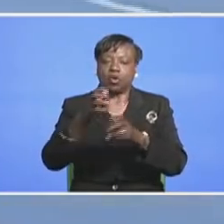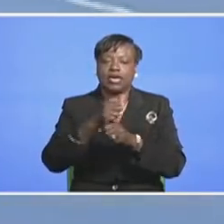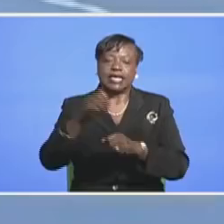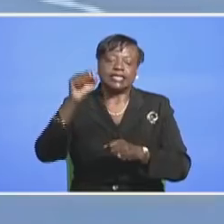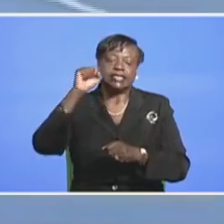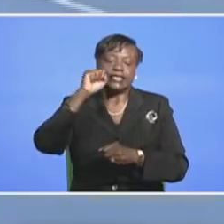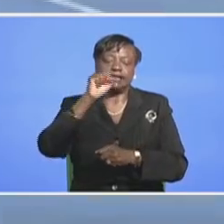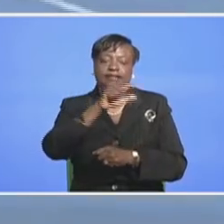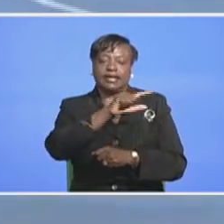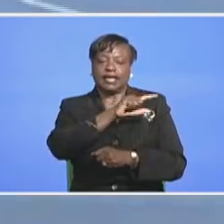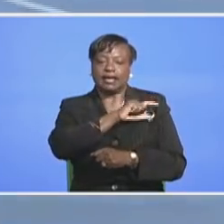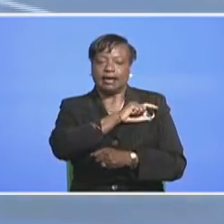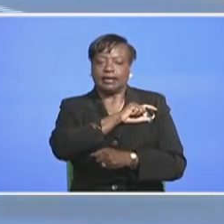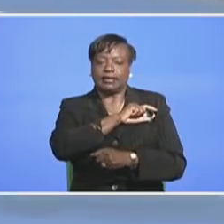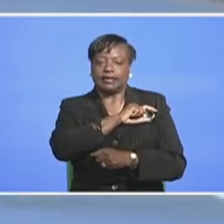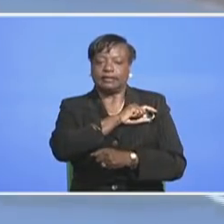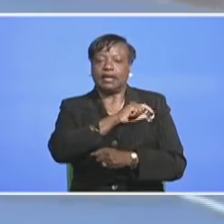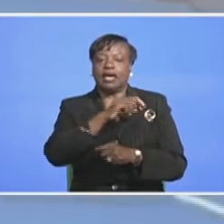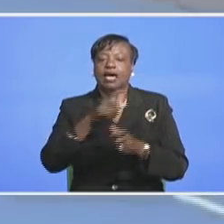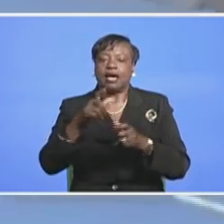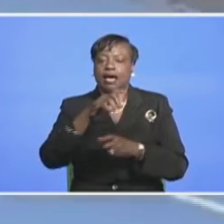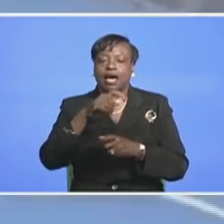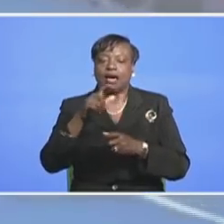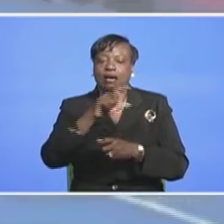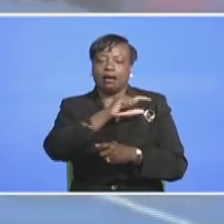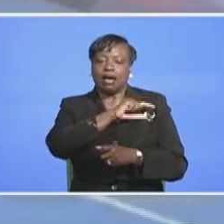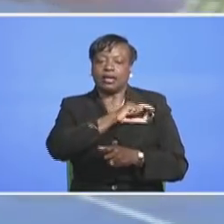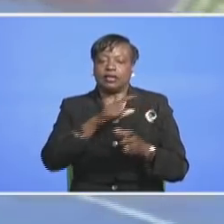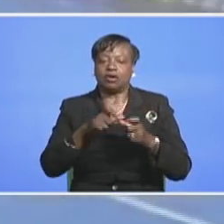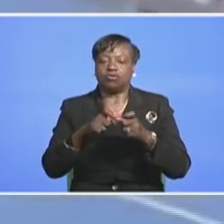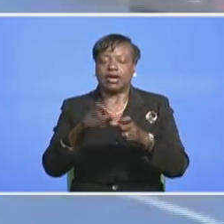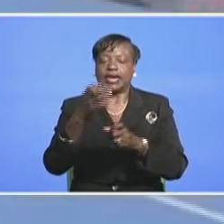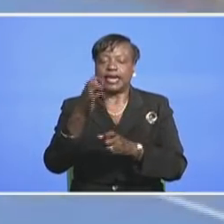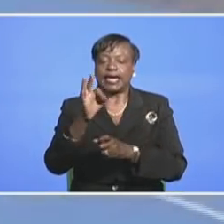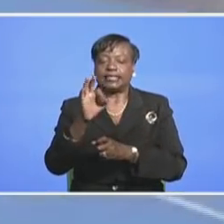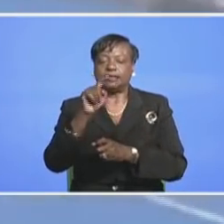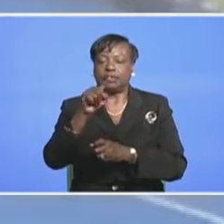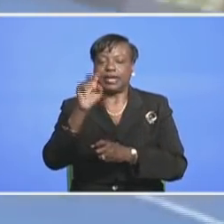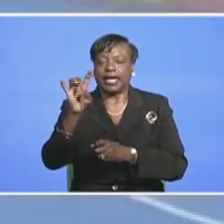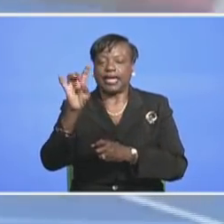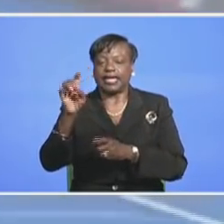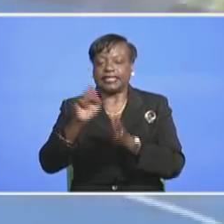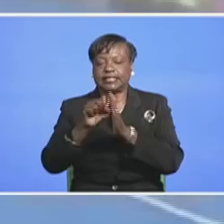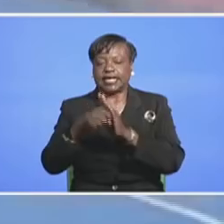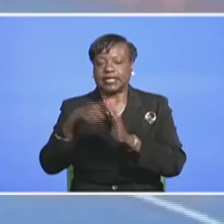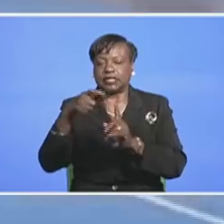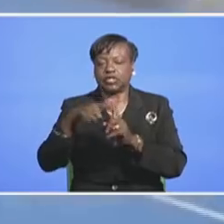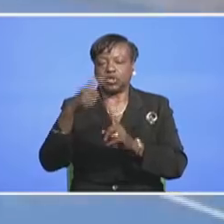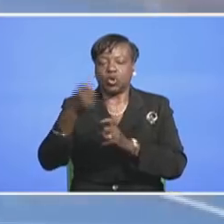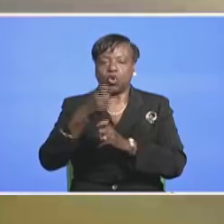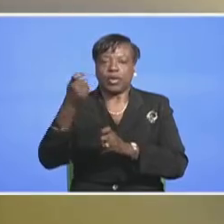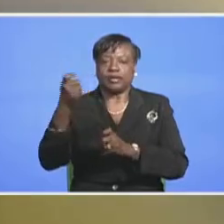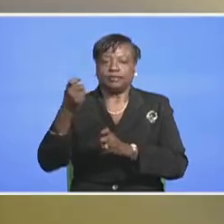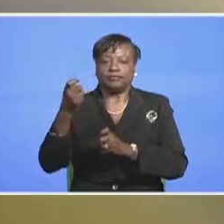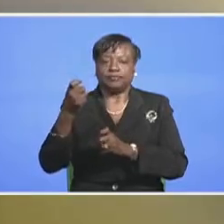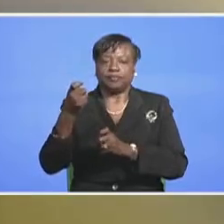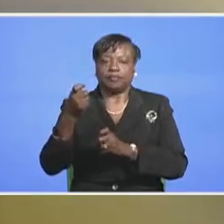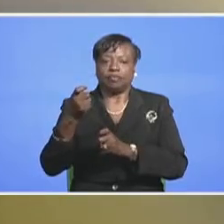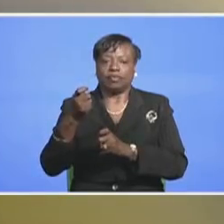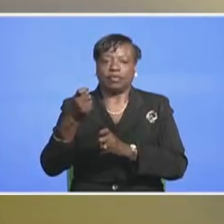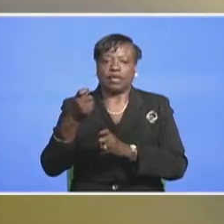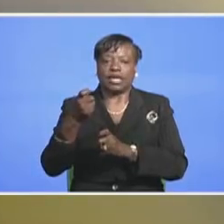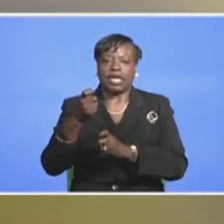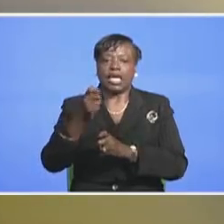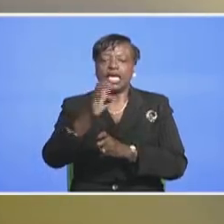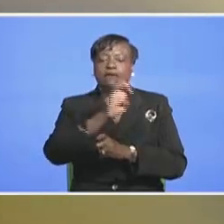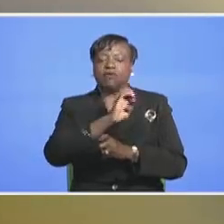in the men's 400 meters, Gardner ran 19.88 seconds for the win. Evolve Gym is the new home for